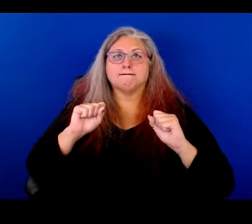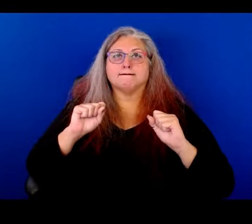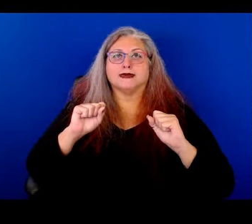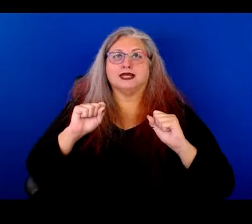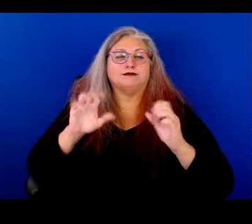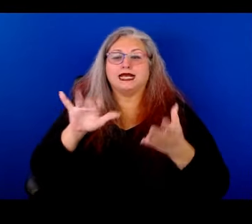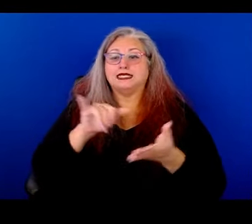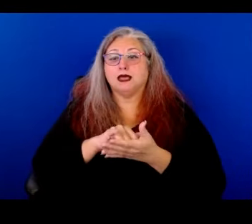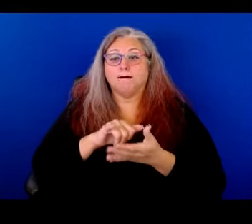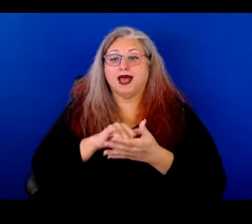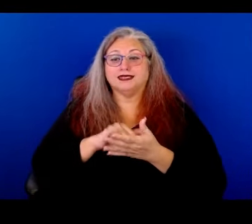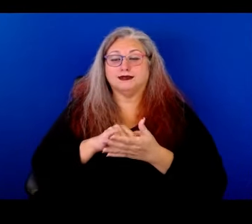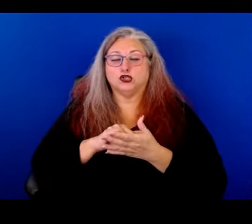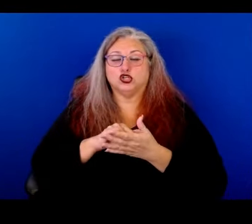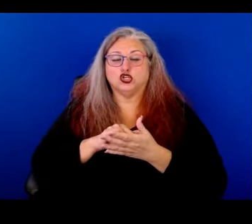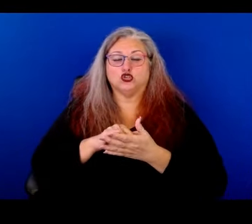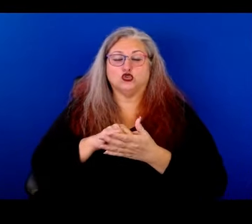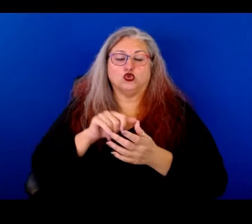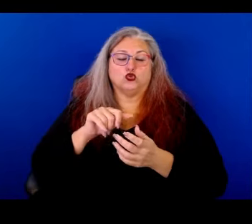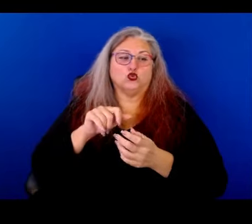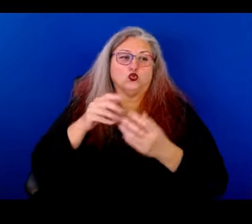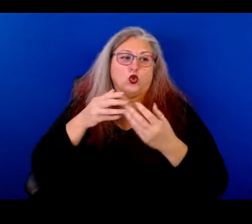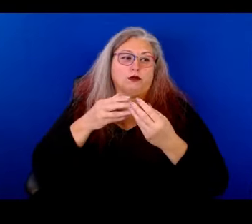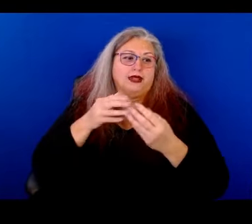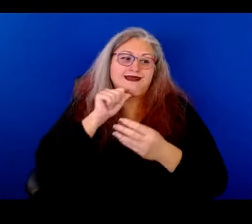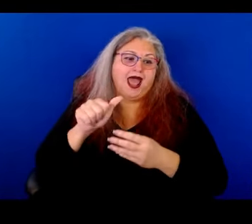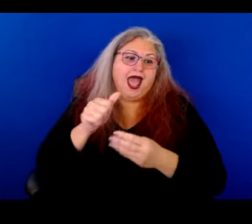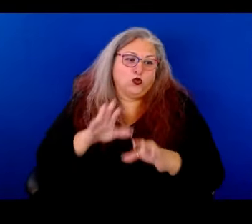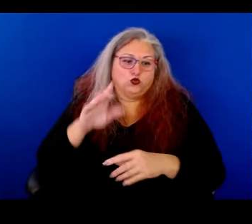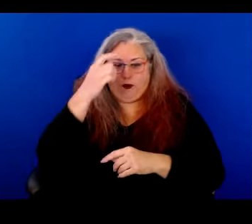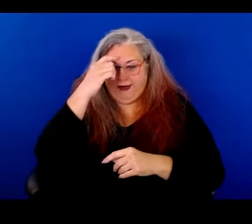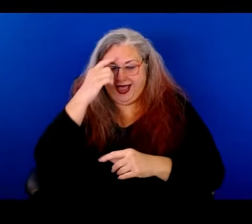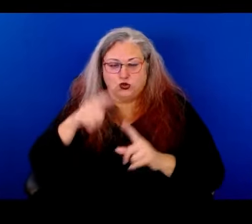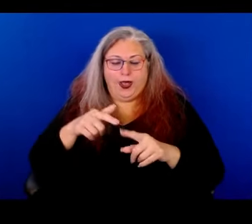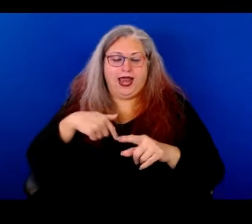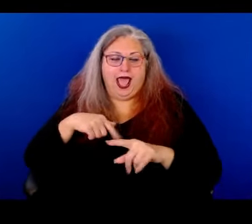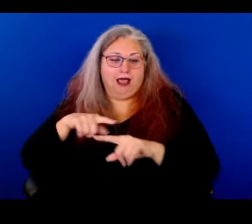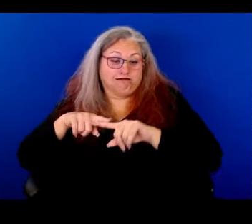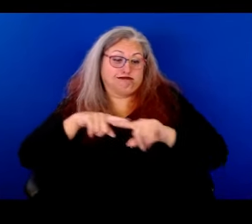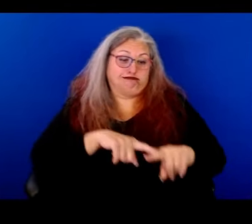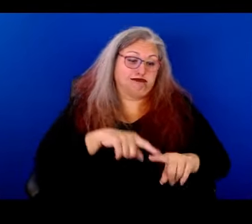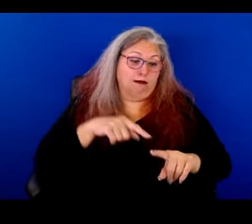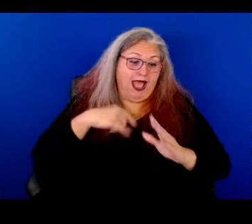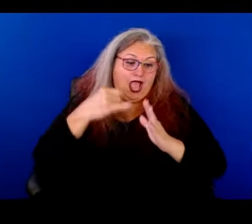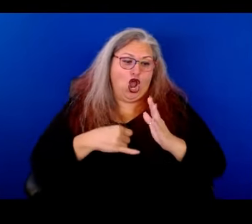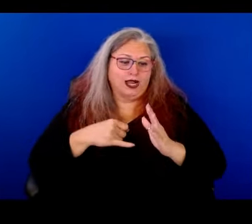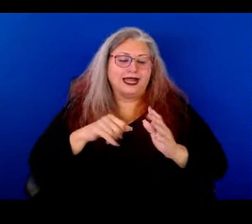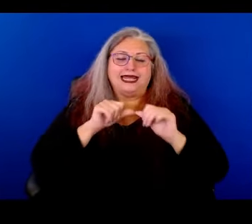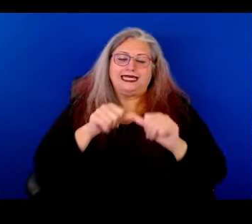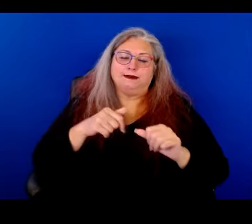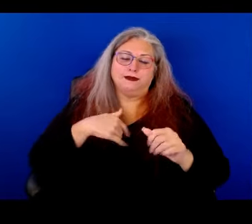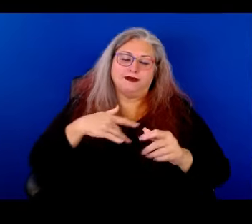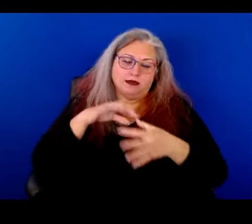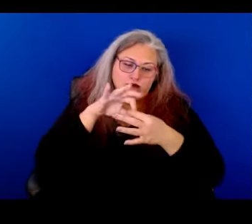It's impossible to not lose your mind. So leaning into my art is what keeps me